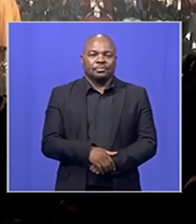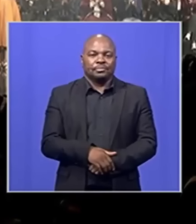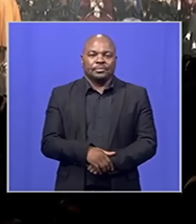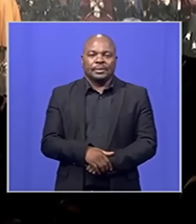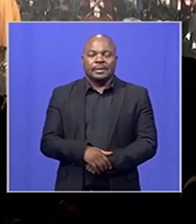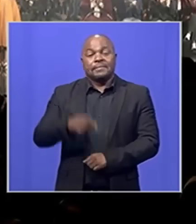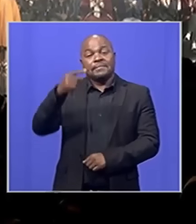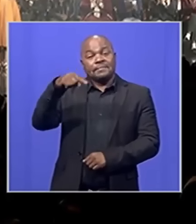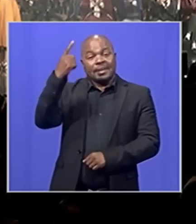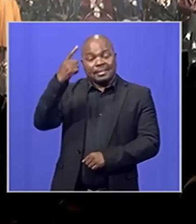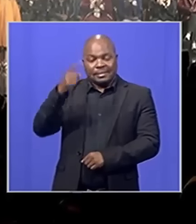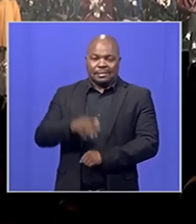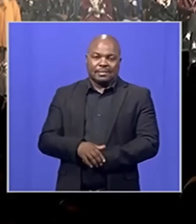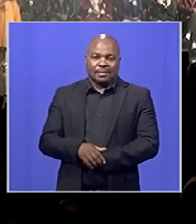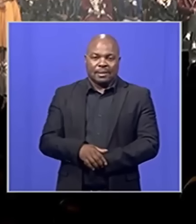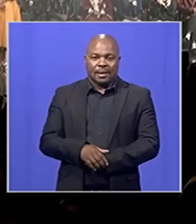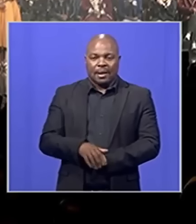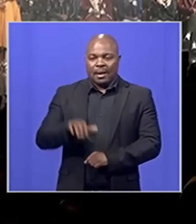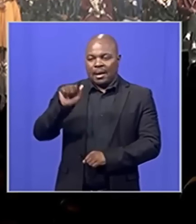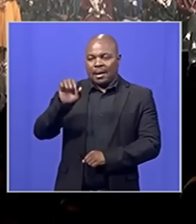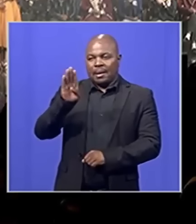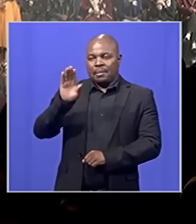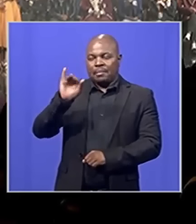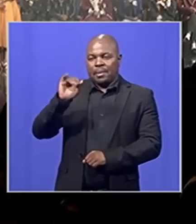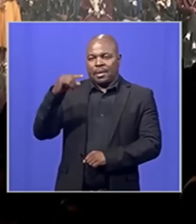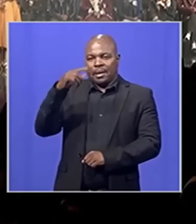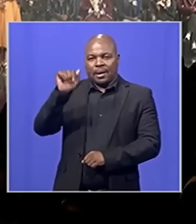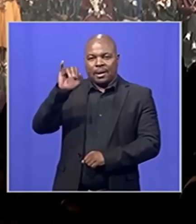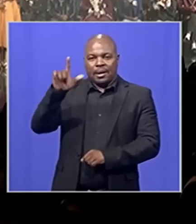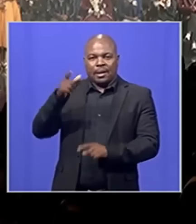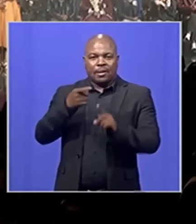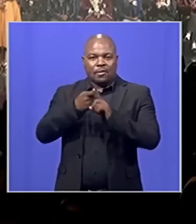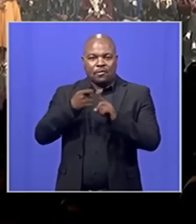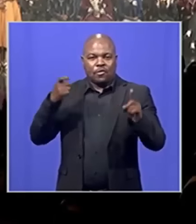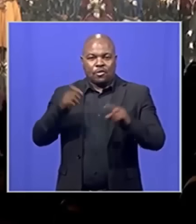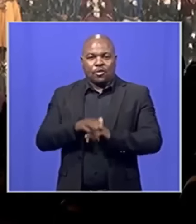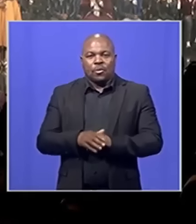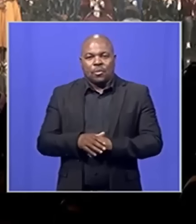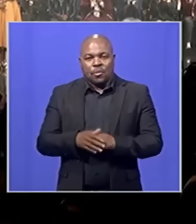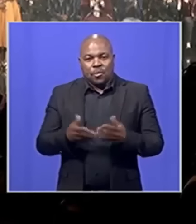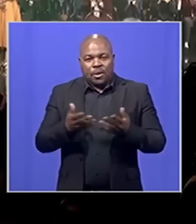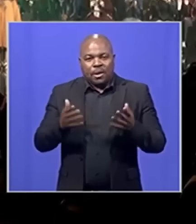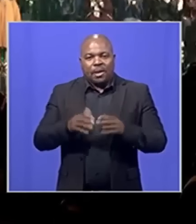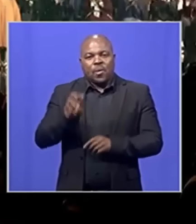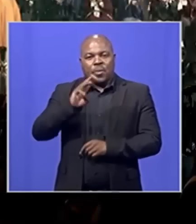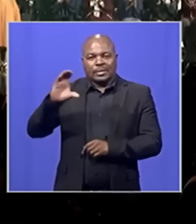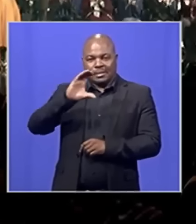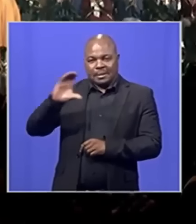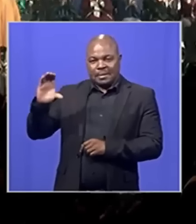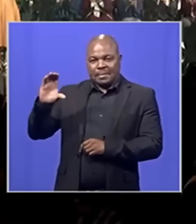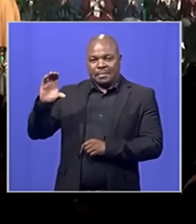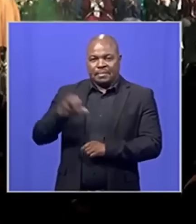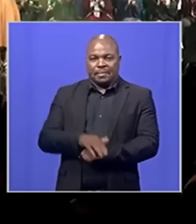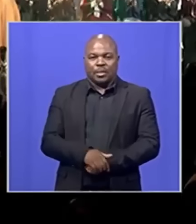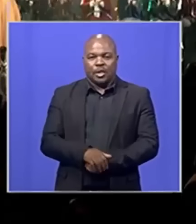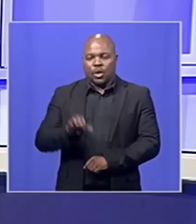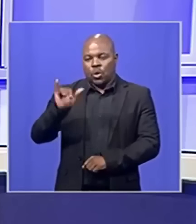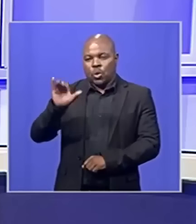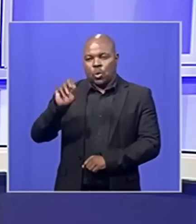And in first place, Abigail, you shouldn't have sat down, Abigail Cock from York High School in the Western Cape.